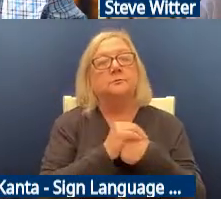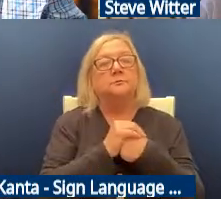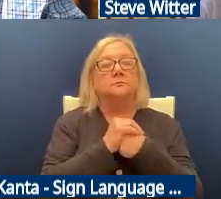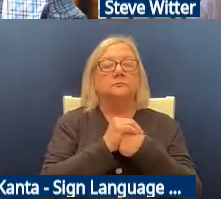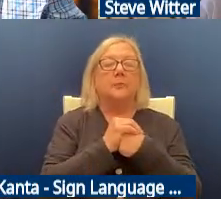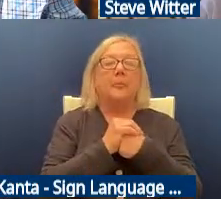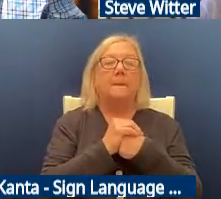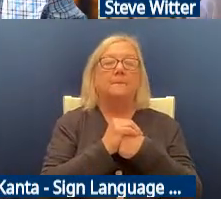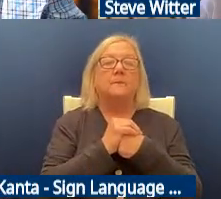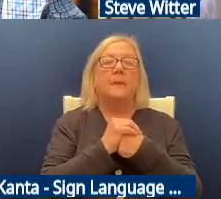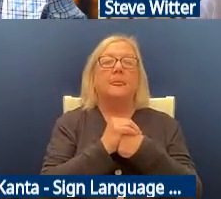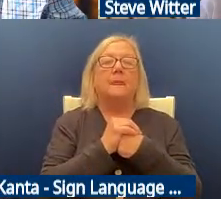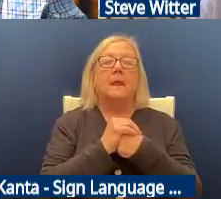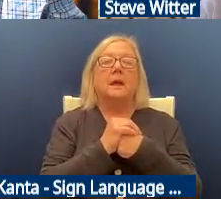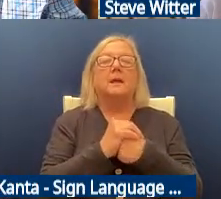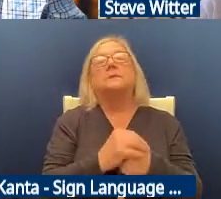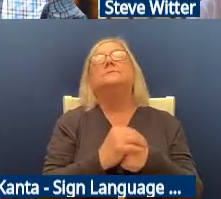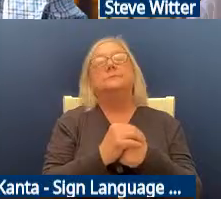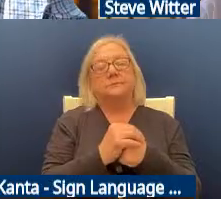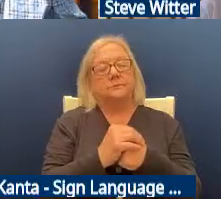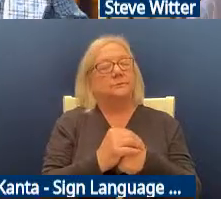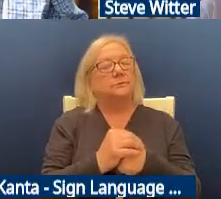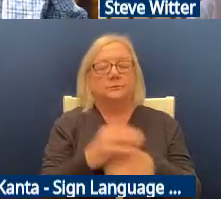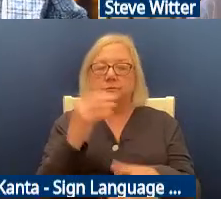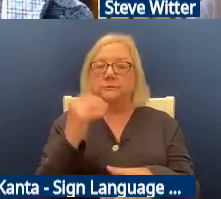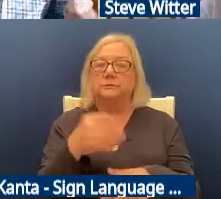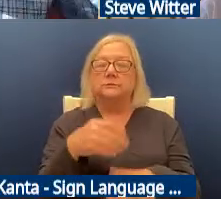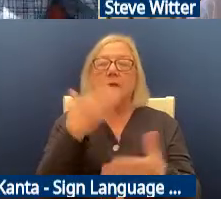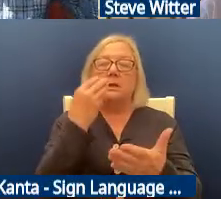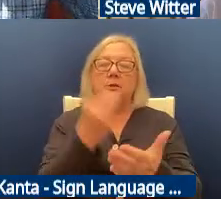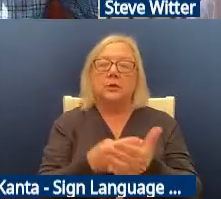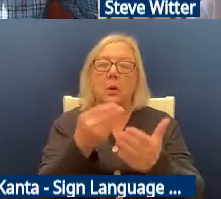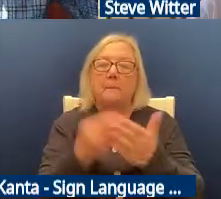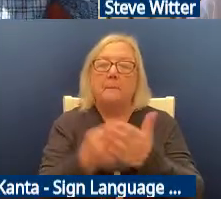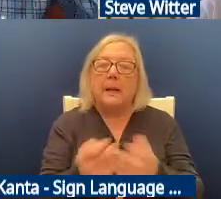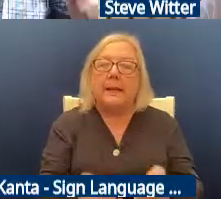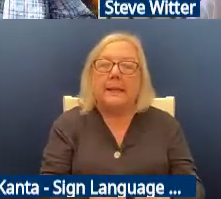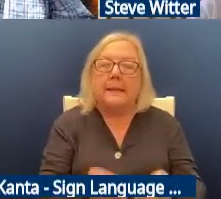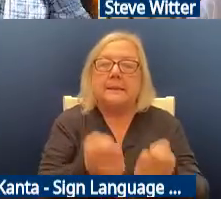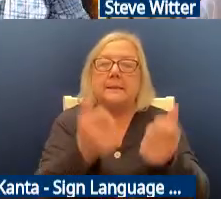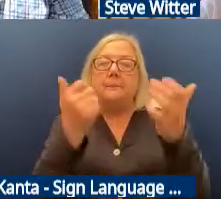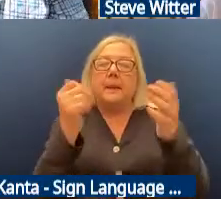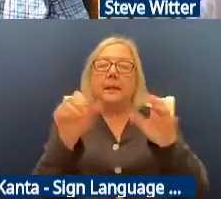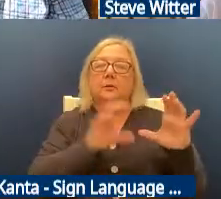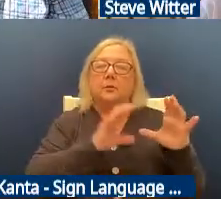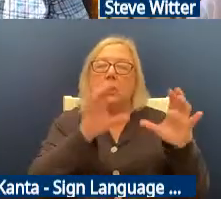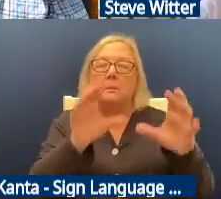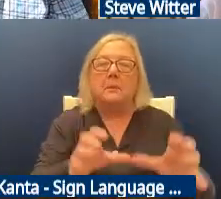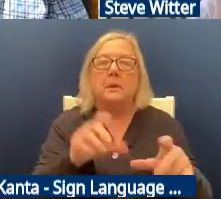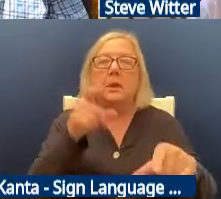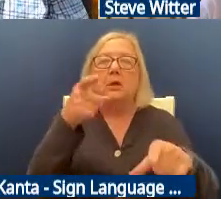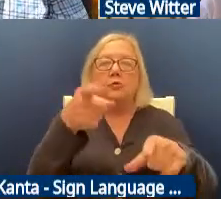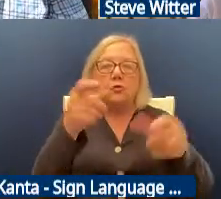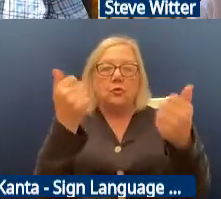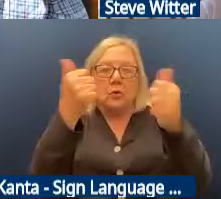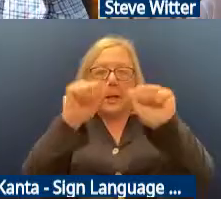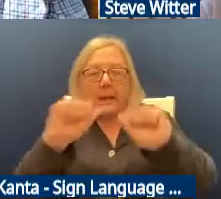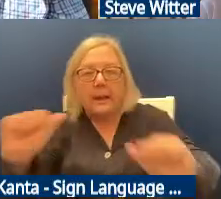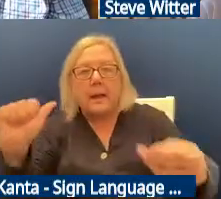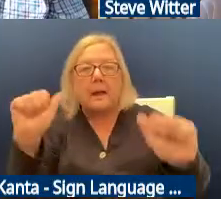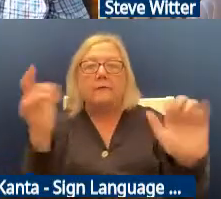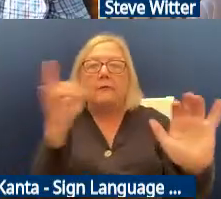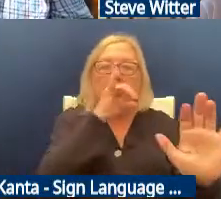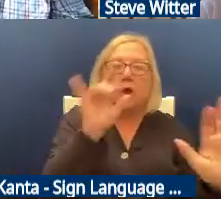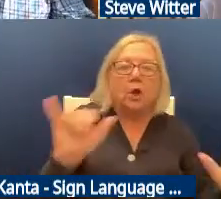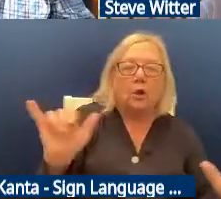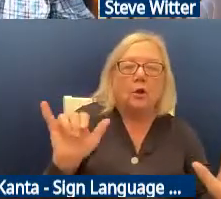think it's money well spent to commit to that effort, even if it's 2 steps forward, 1 step to